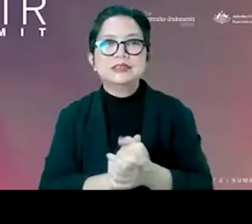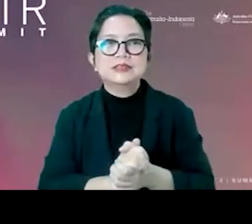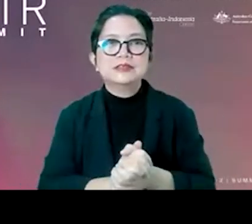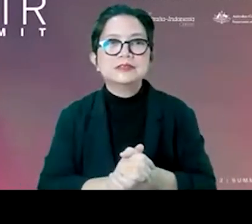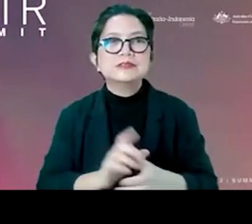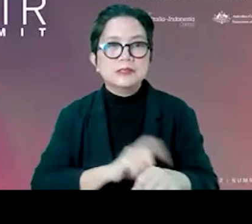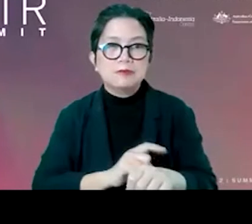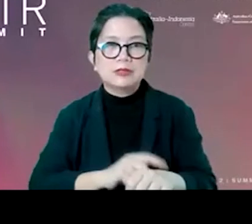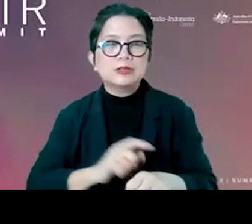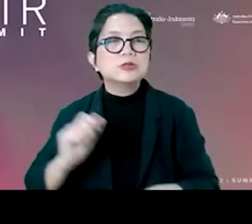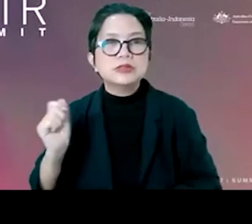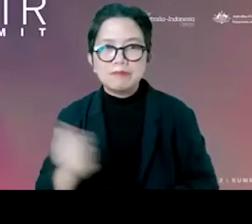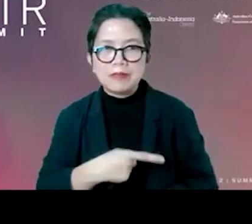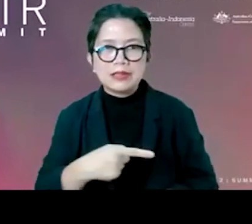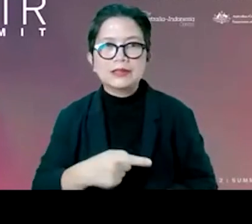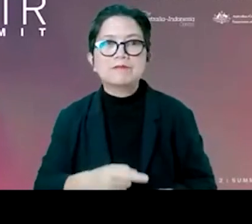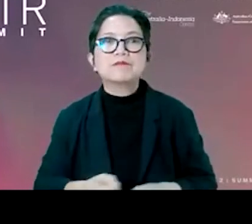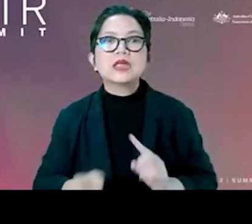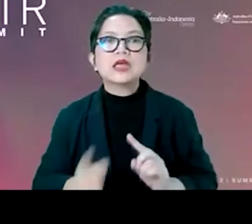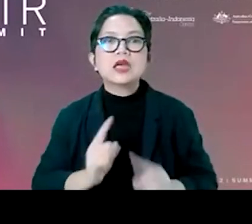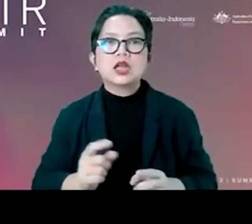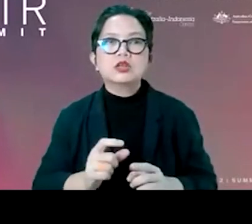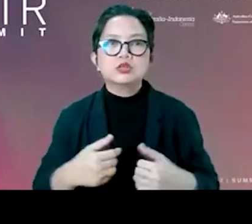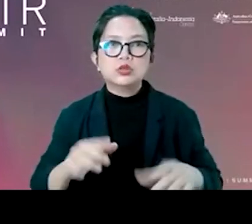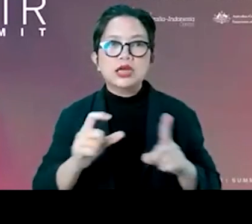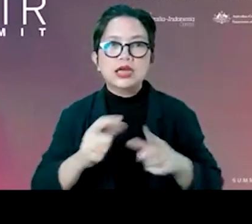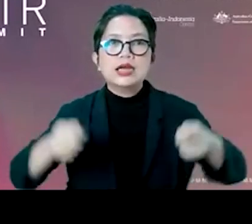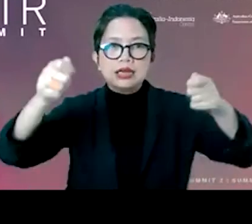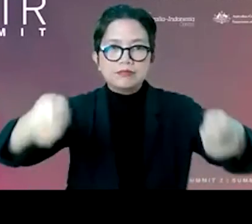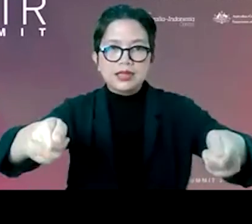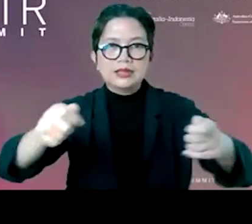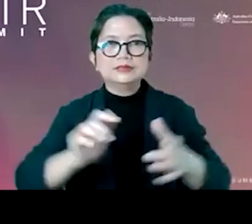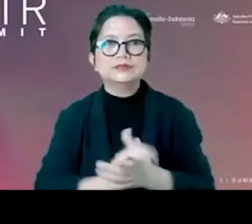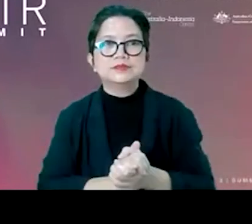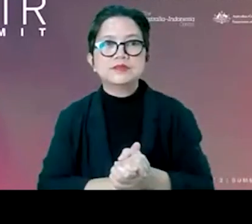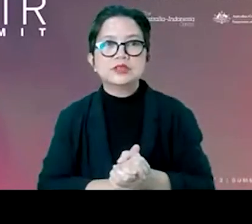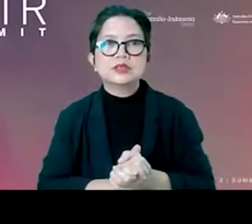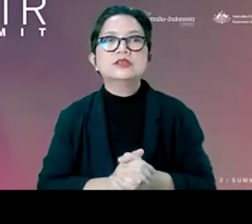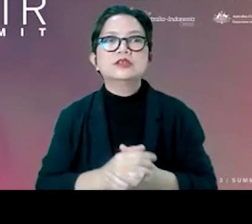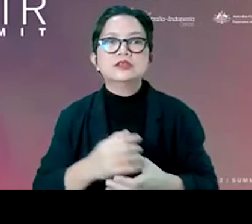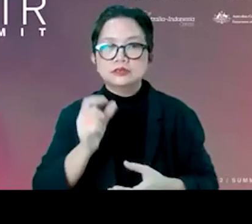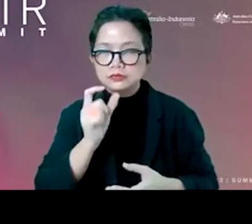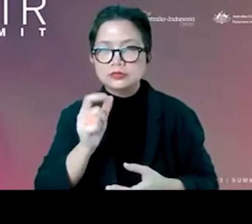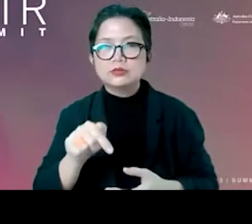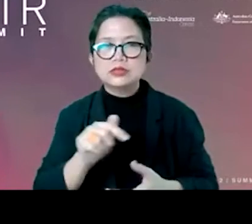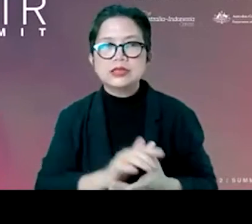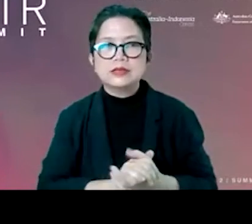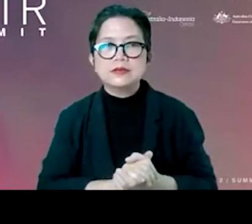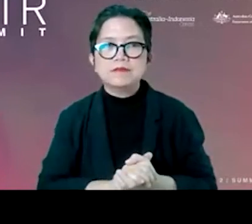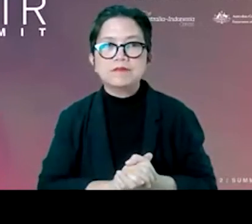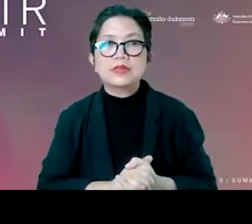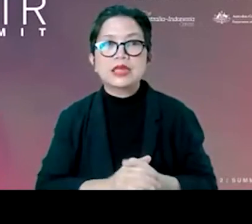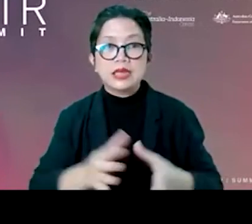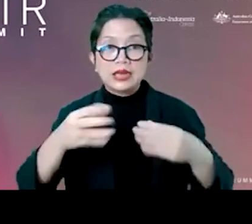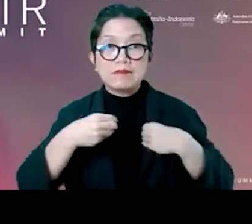Australia-Indonesia Centre updates, you will get a notice about that. If you've registered for this webinar and have signed up for the updates, then you will